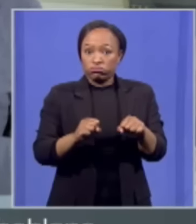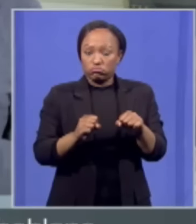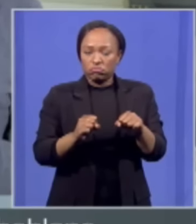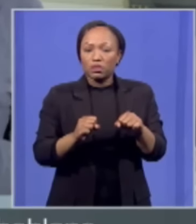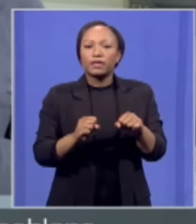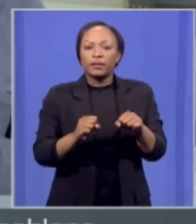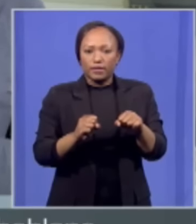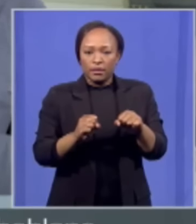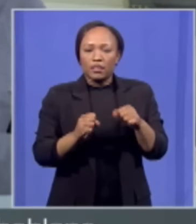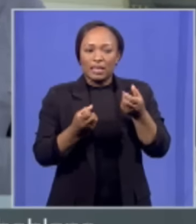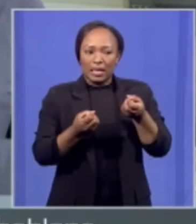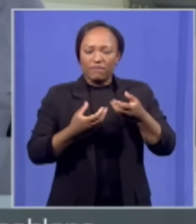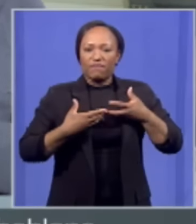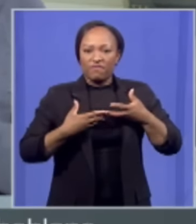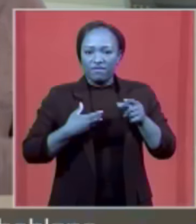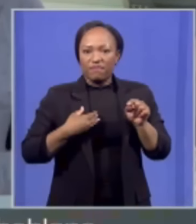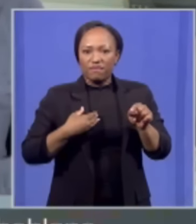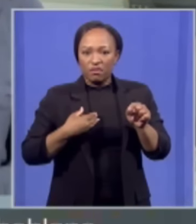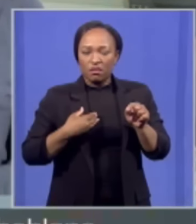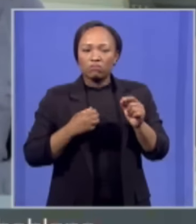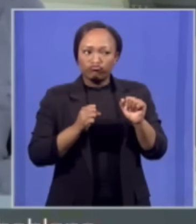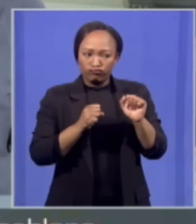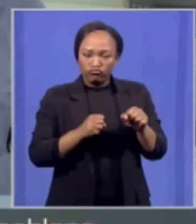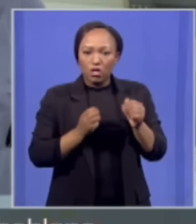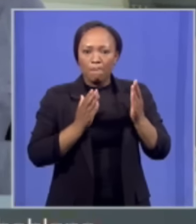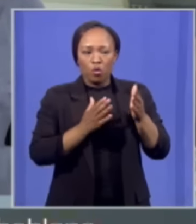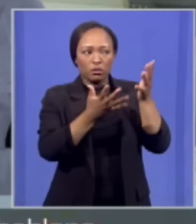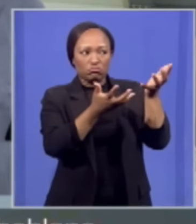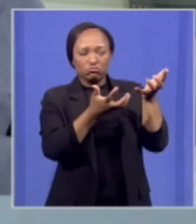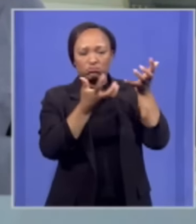been given, it's a permission to repatriate the body.